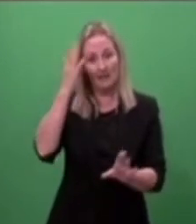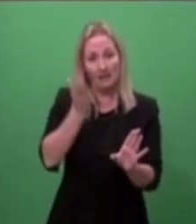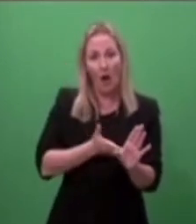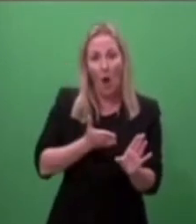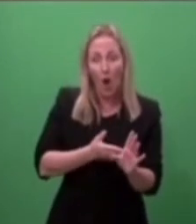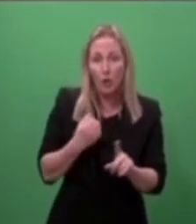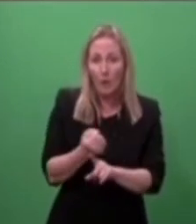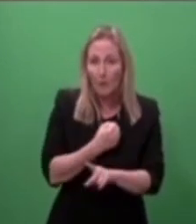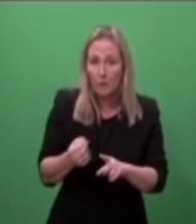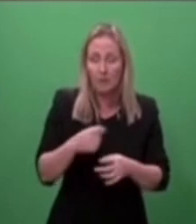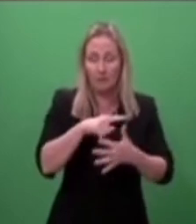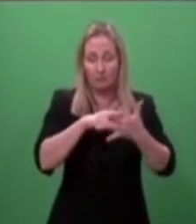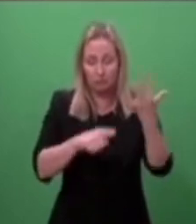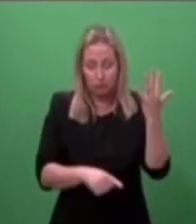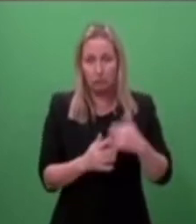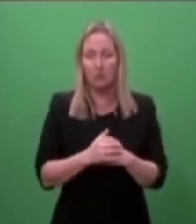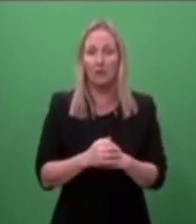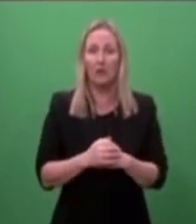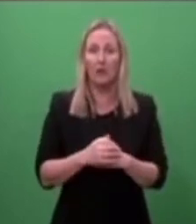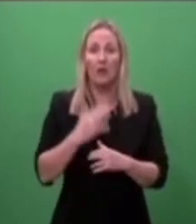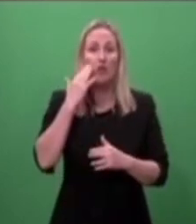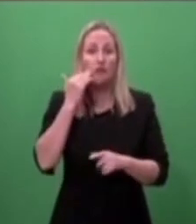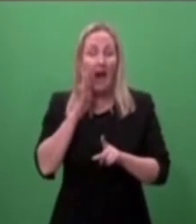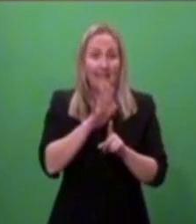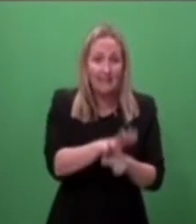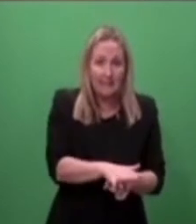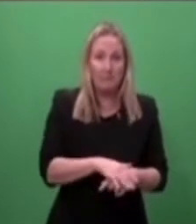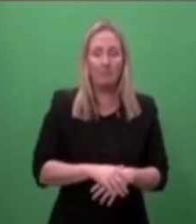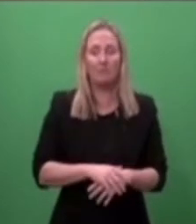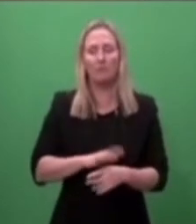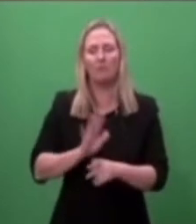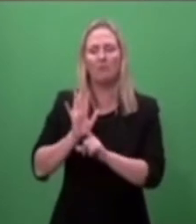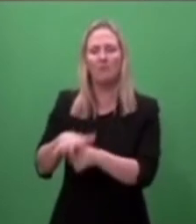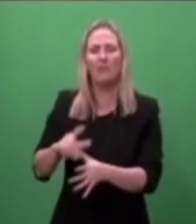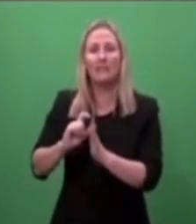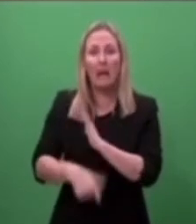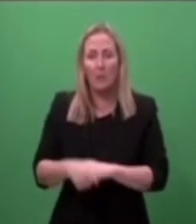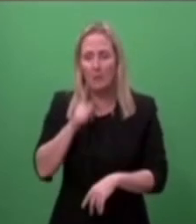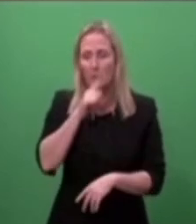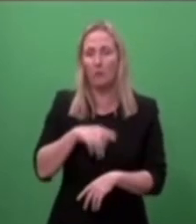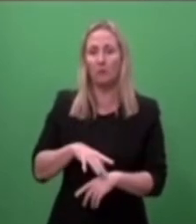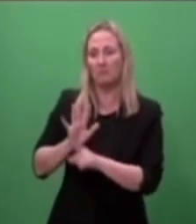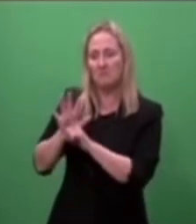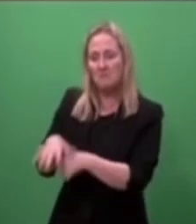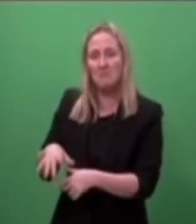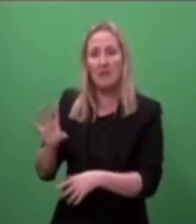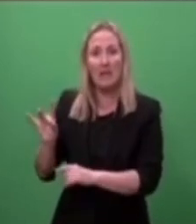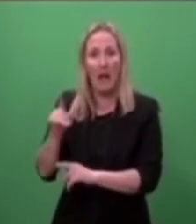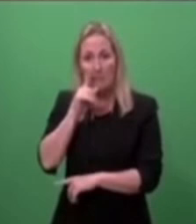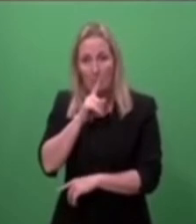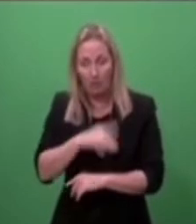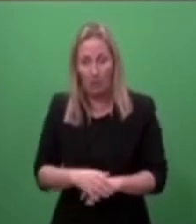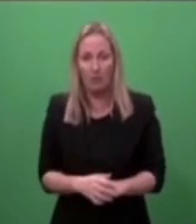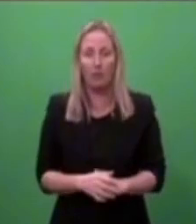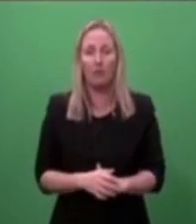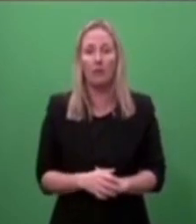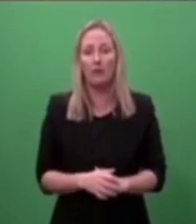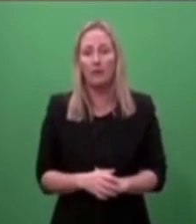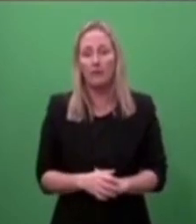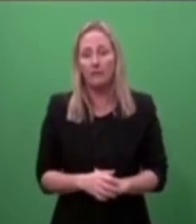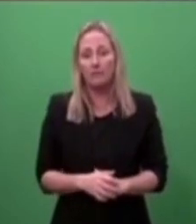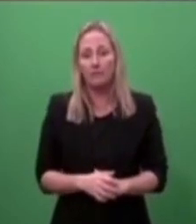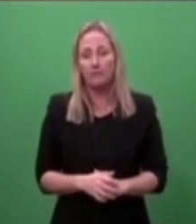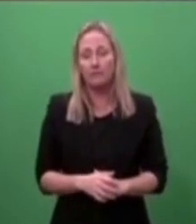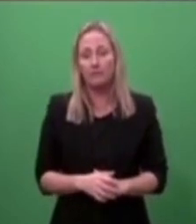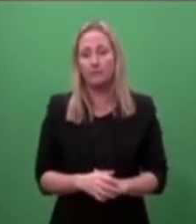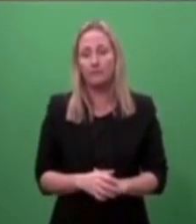the continuous racism, ableism and homophobia. According to the definition outlined by the